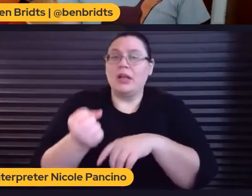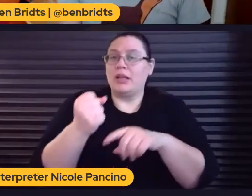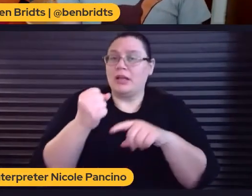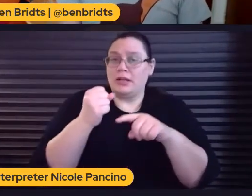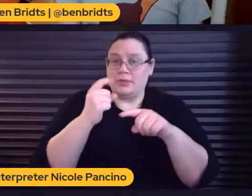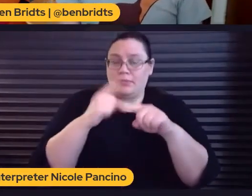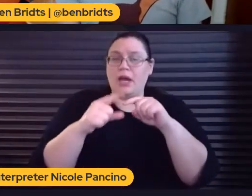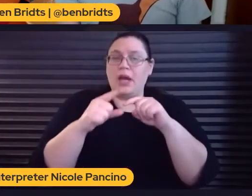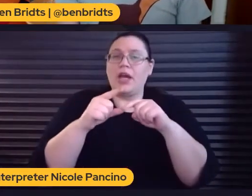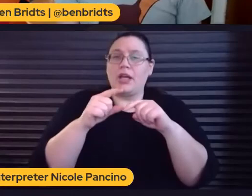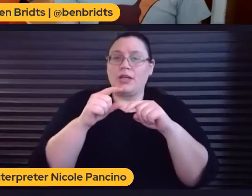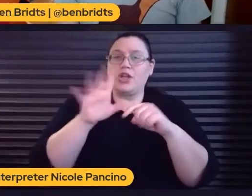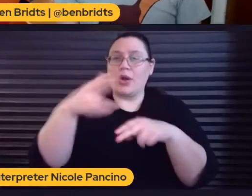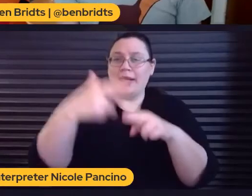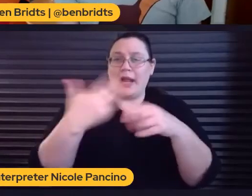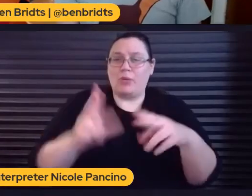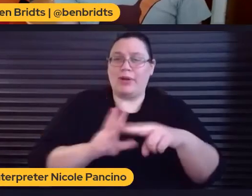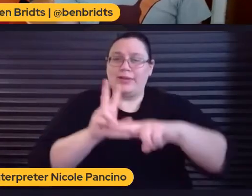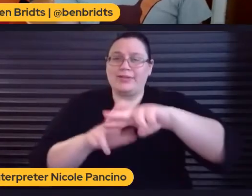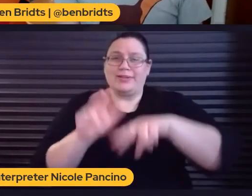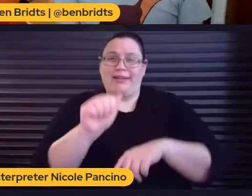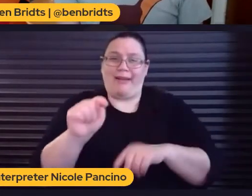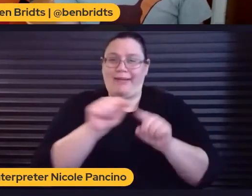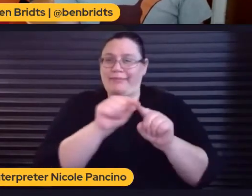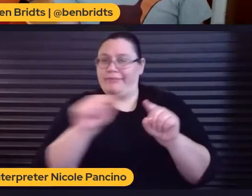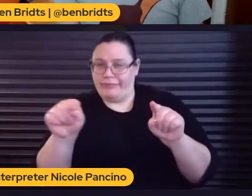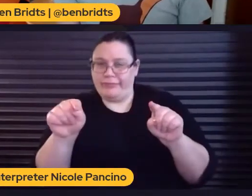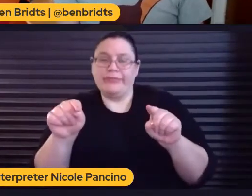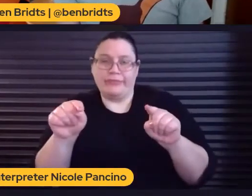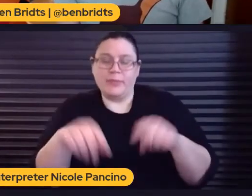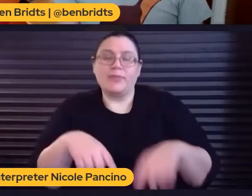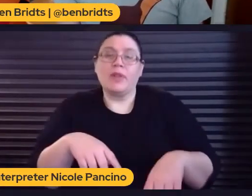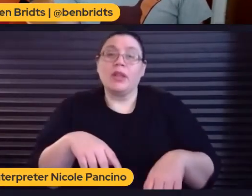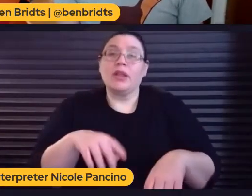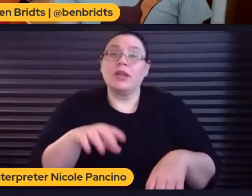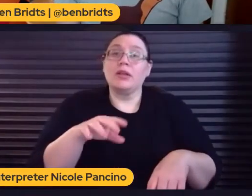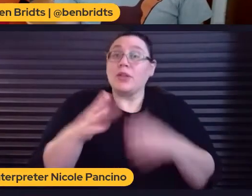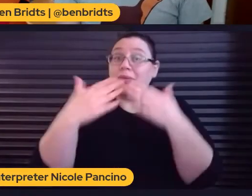it. So with this, thanks, Ben, for